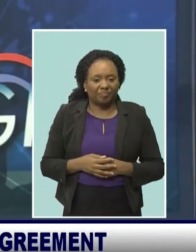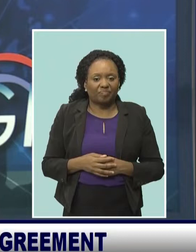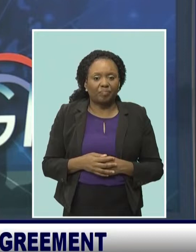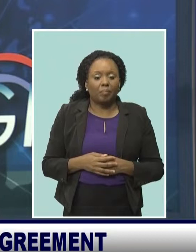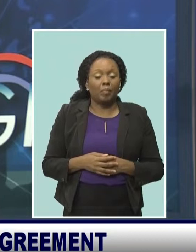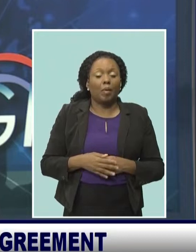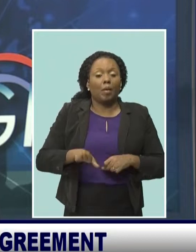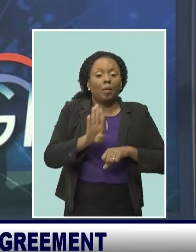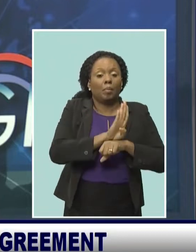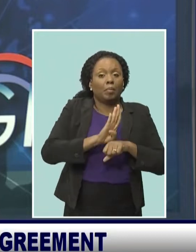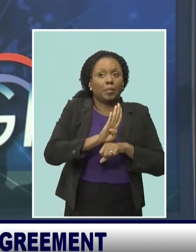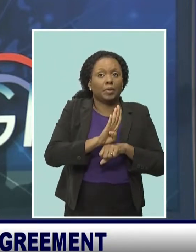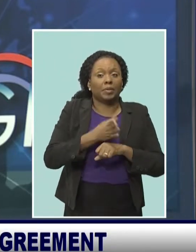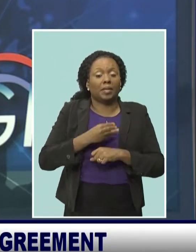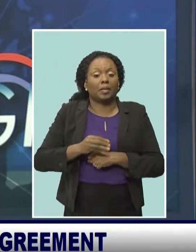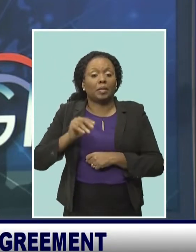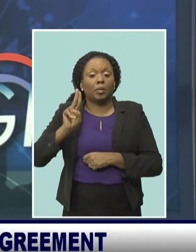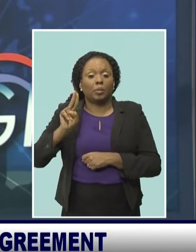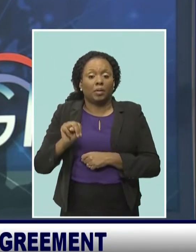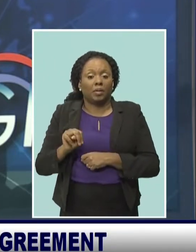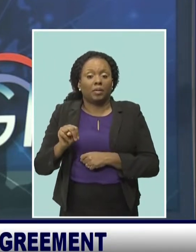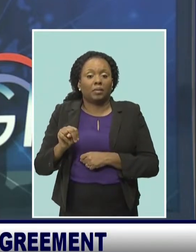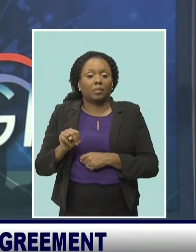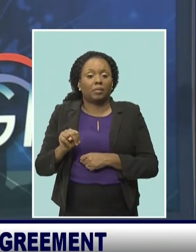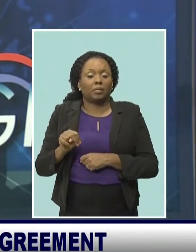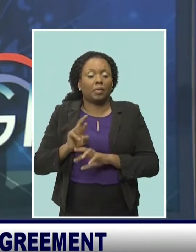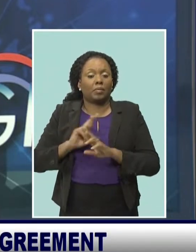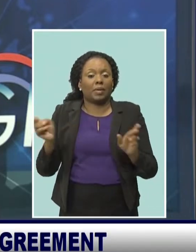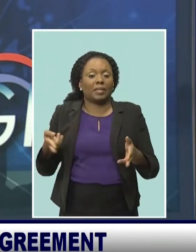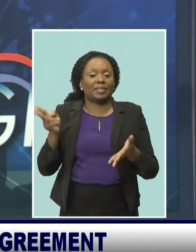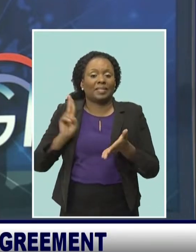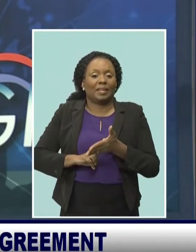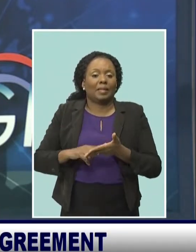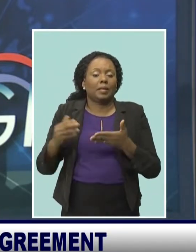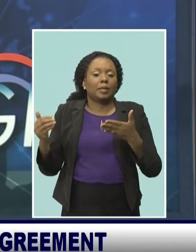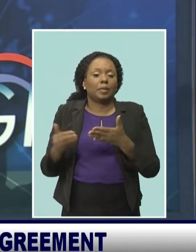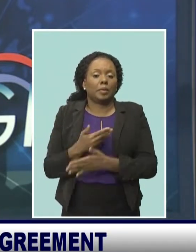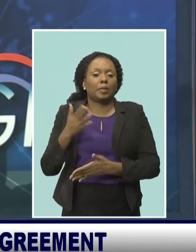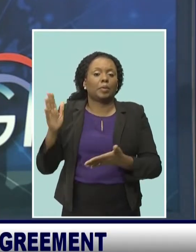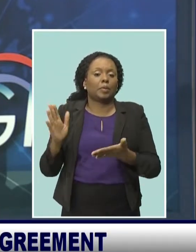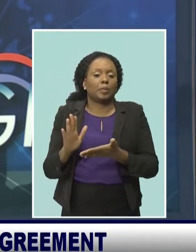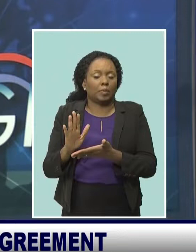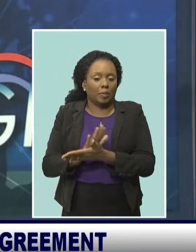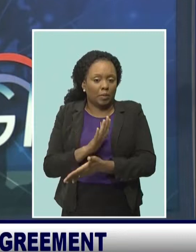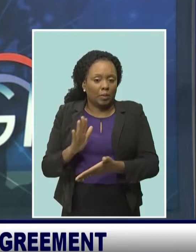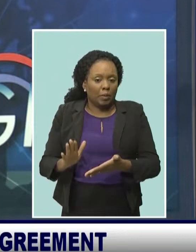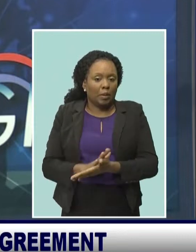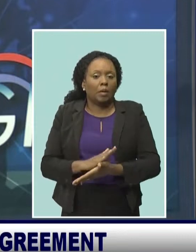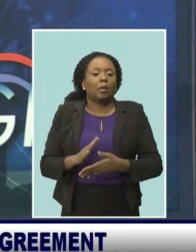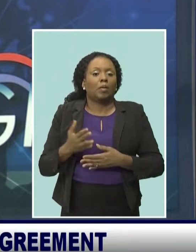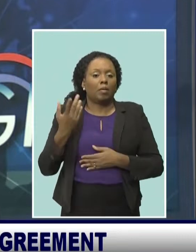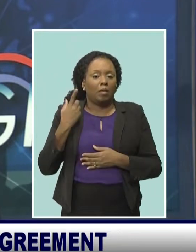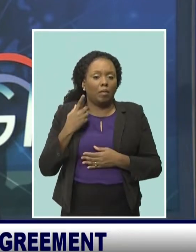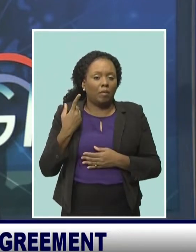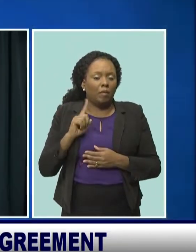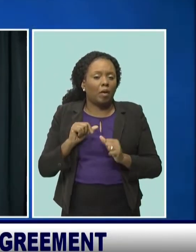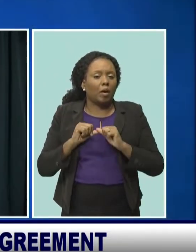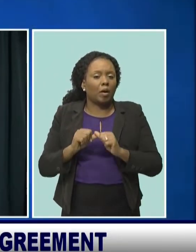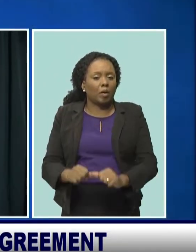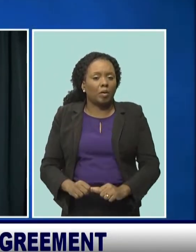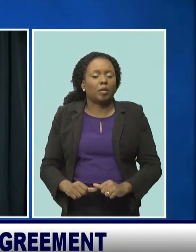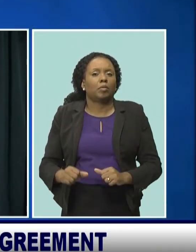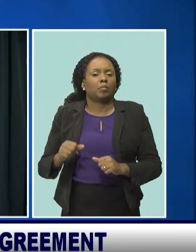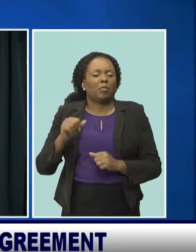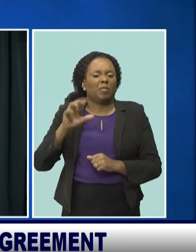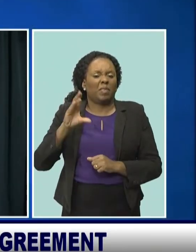United Nations are preparing to sign a new agreement as they seek to continue more than 5 decades of cooperation. This was revealed